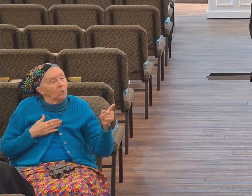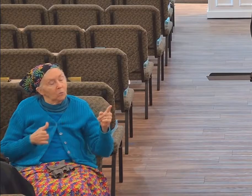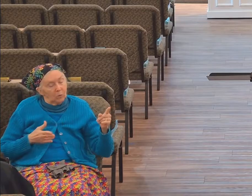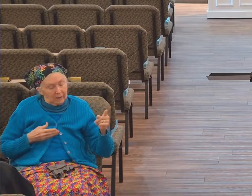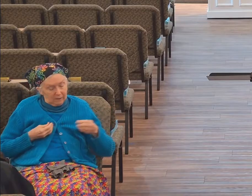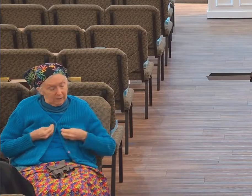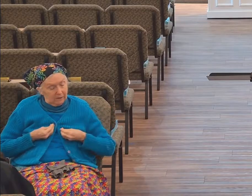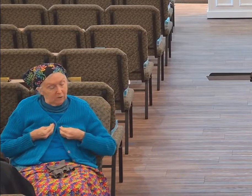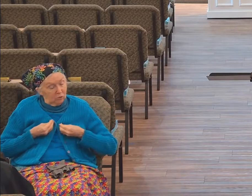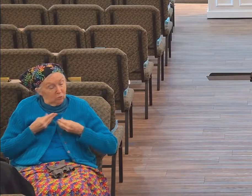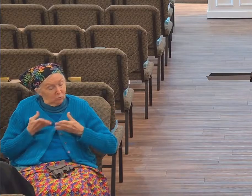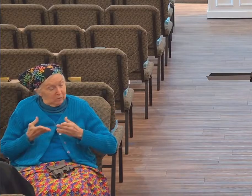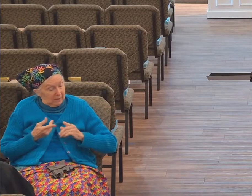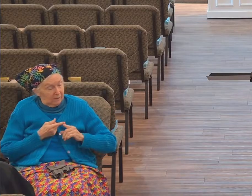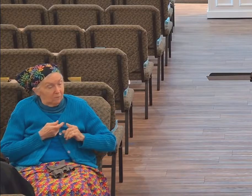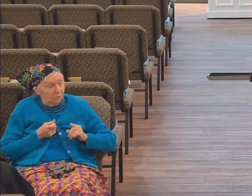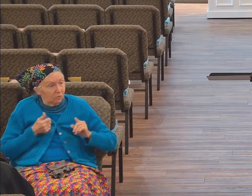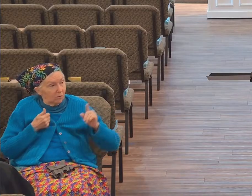Okay. Yeah.